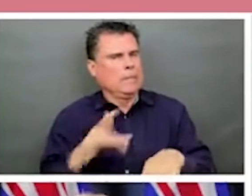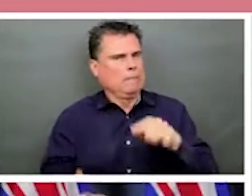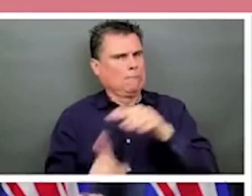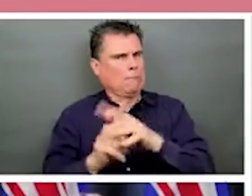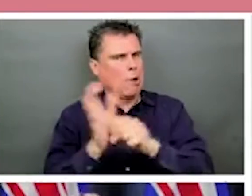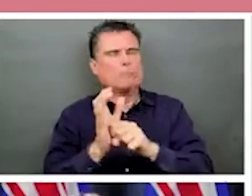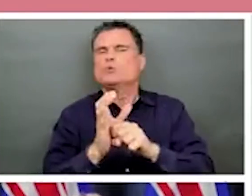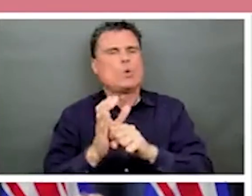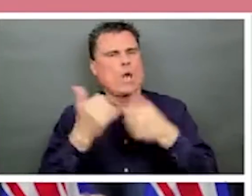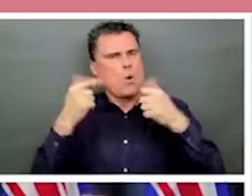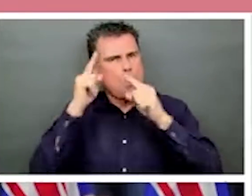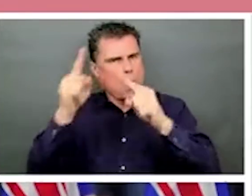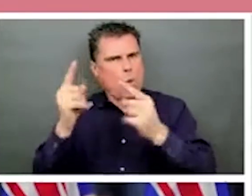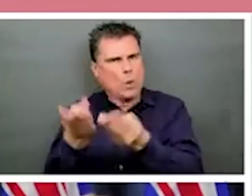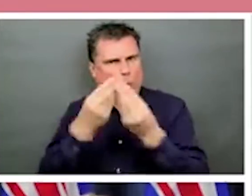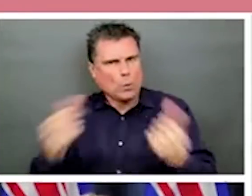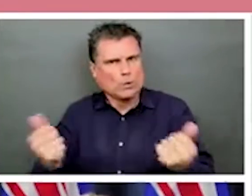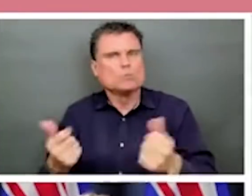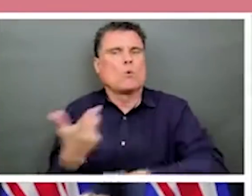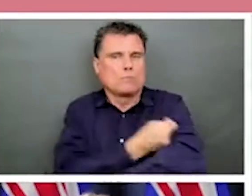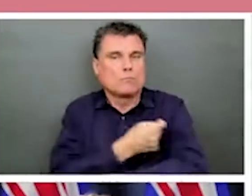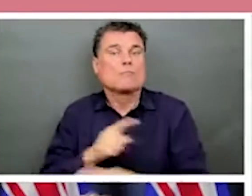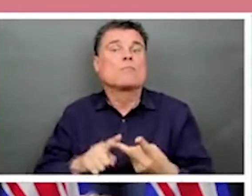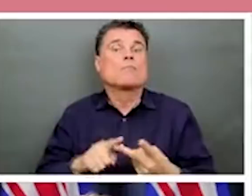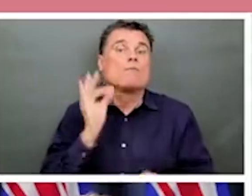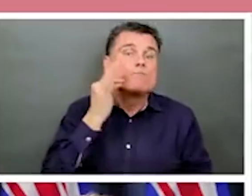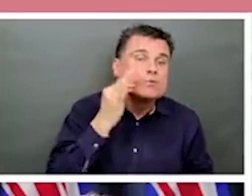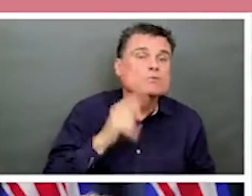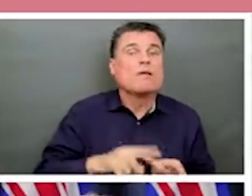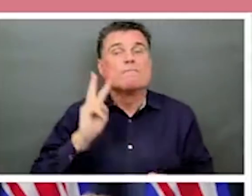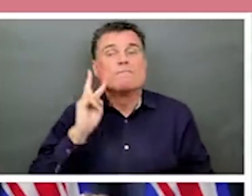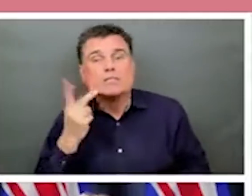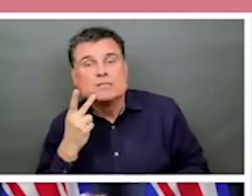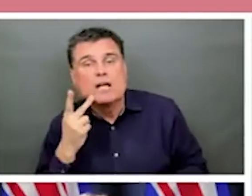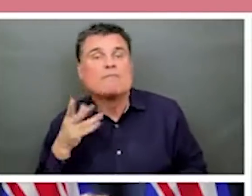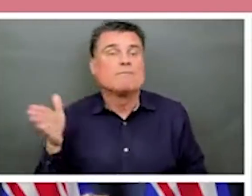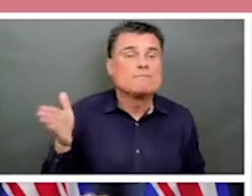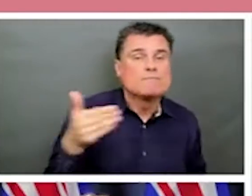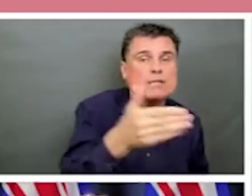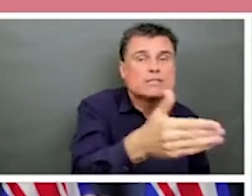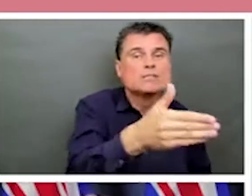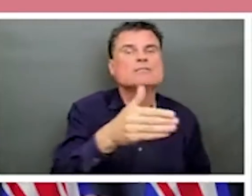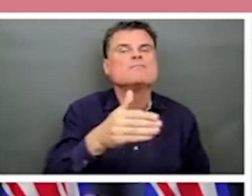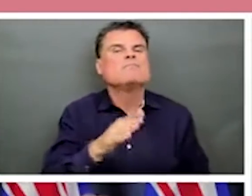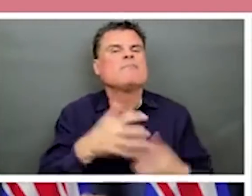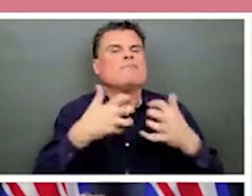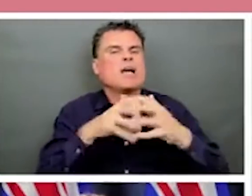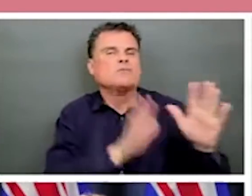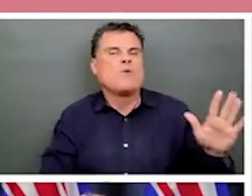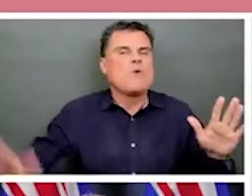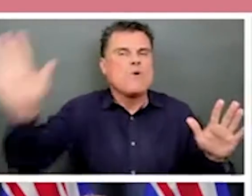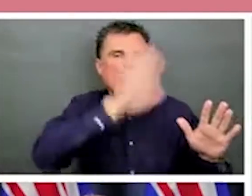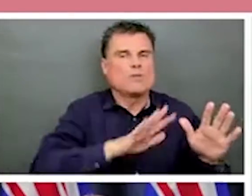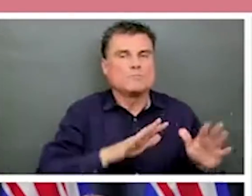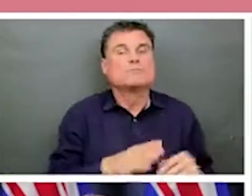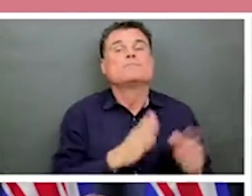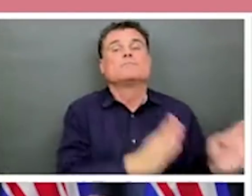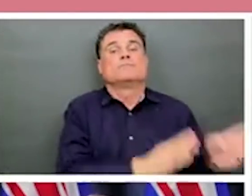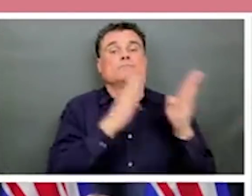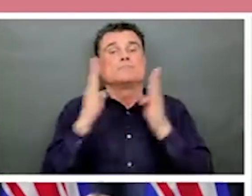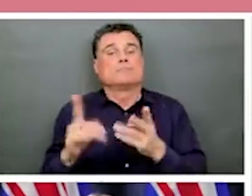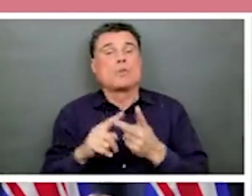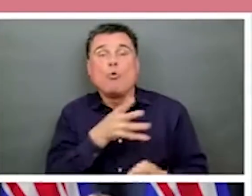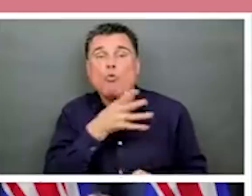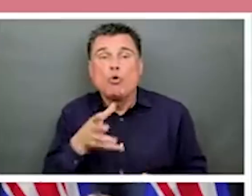poultry processing, fruit, vegetable, fish, and meat processing around the province. We know as well that the agricultural operations that have